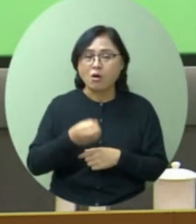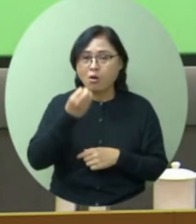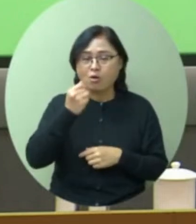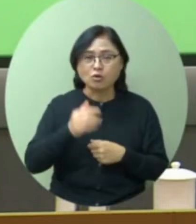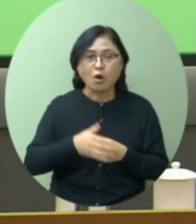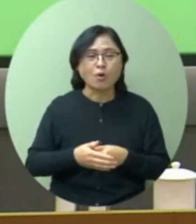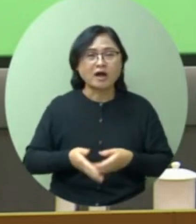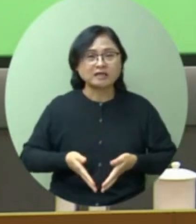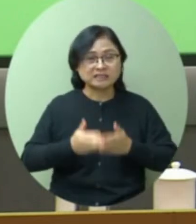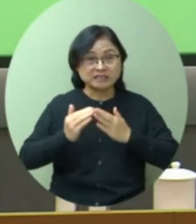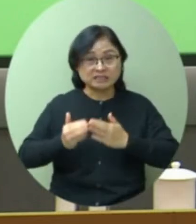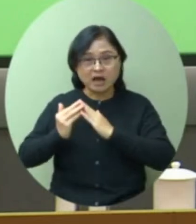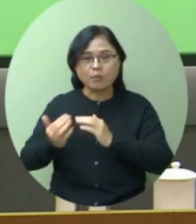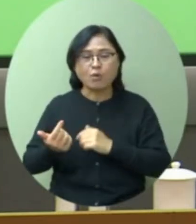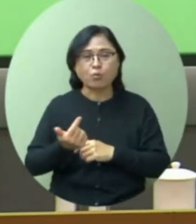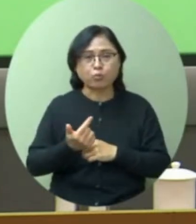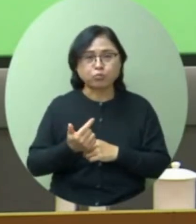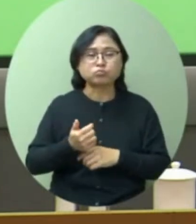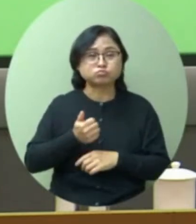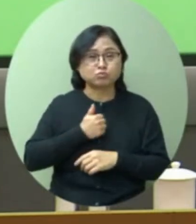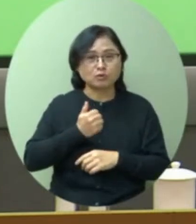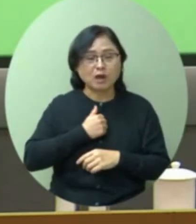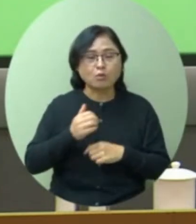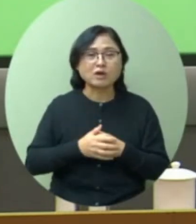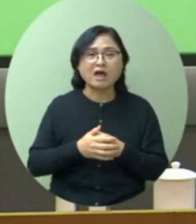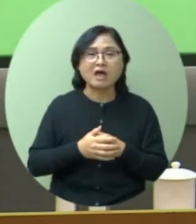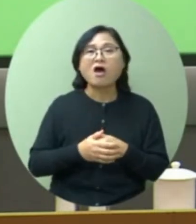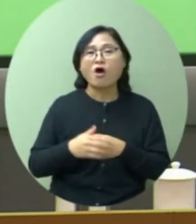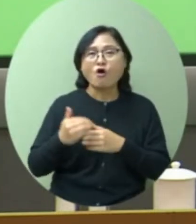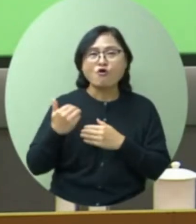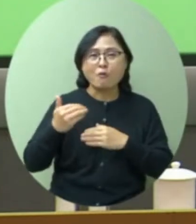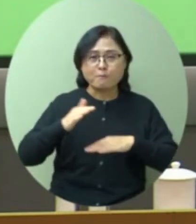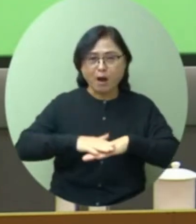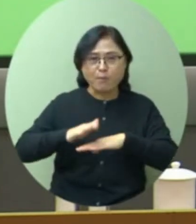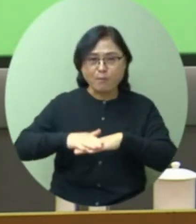Once we have the warehouses, we will see the difference.